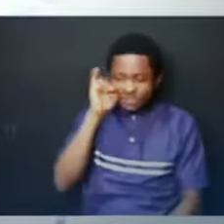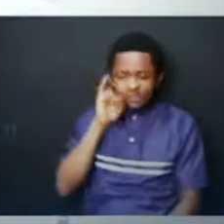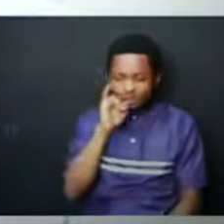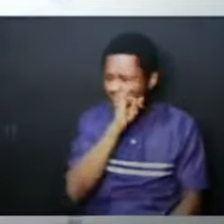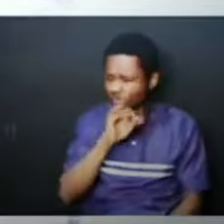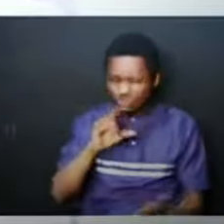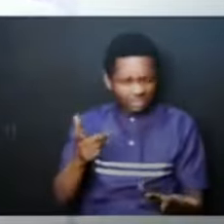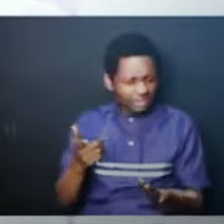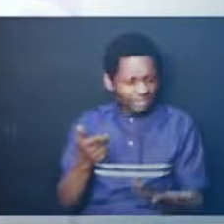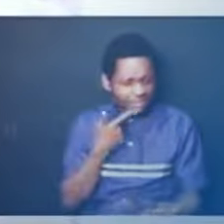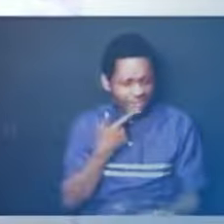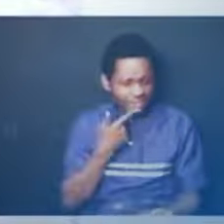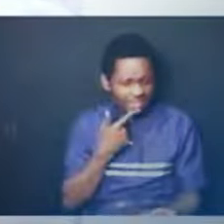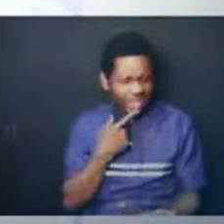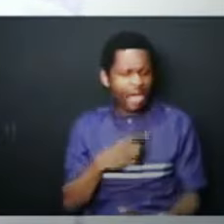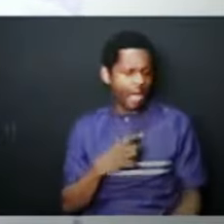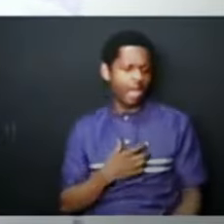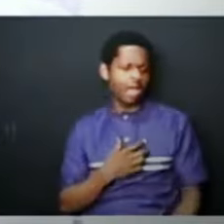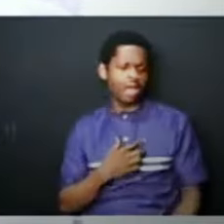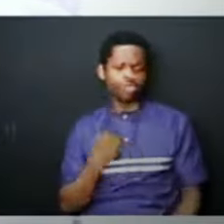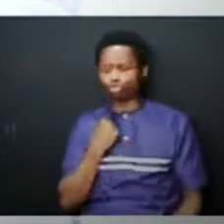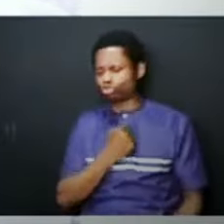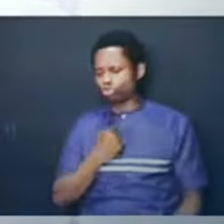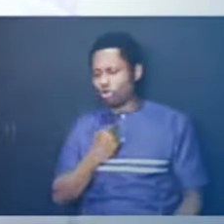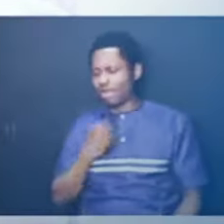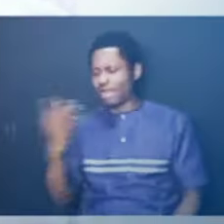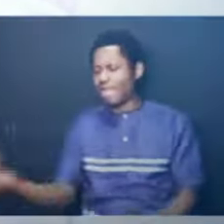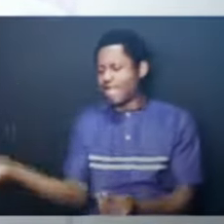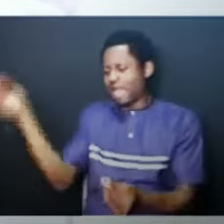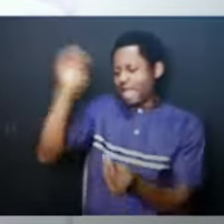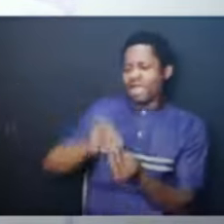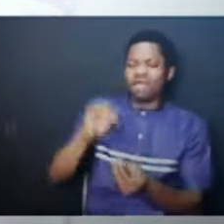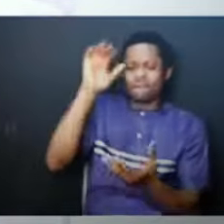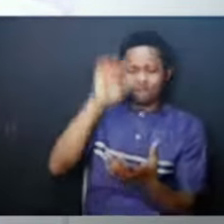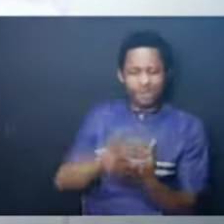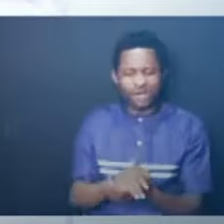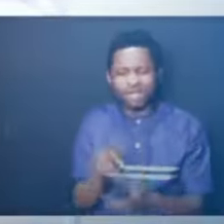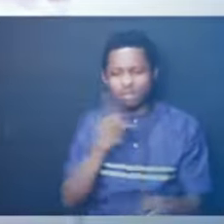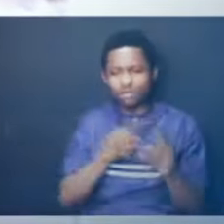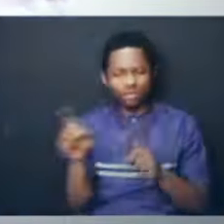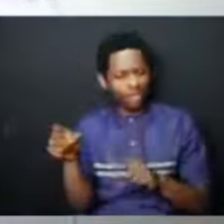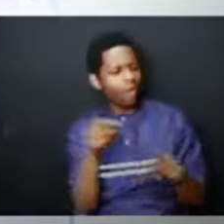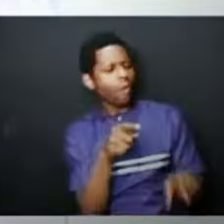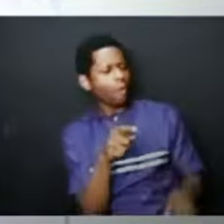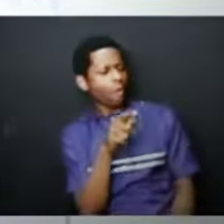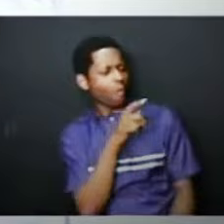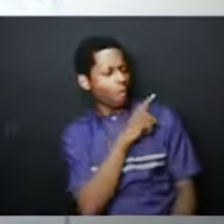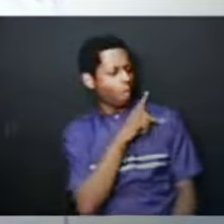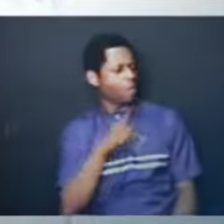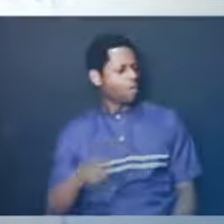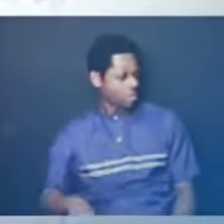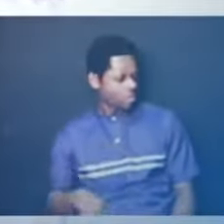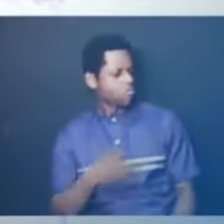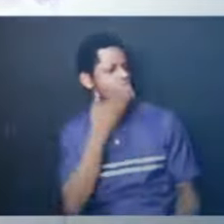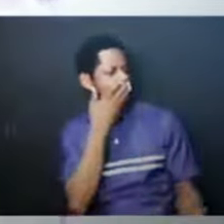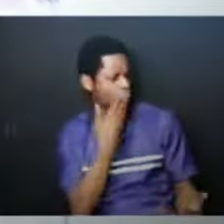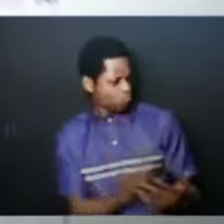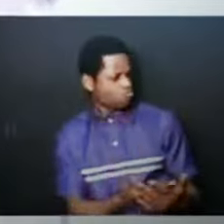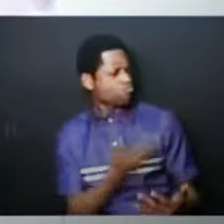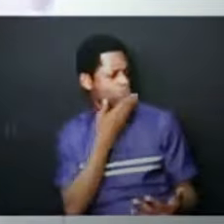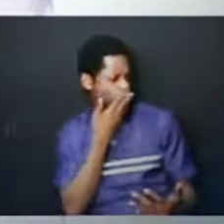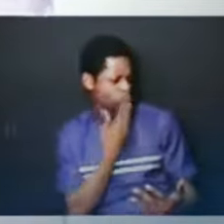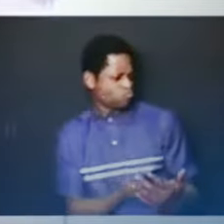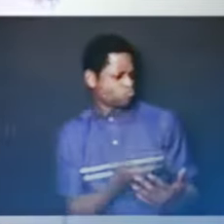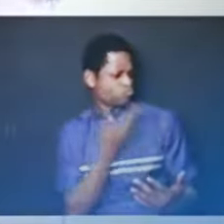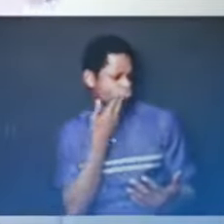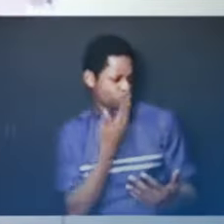to graciously marry this woman, people will say that the king has done well. Adofonom se osojani sreni akọ